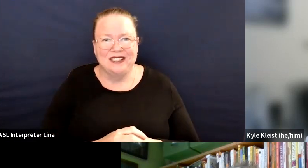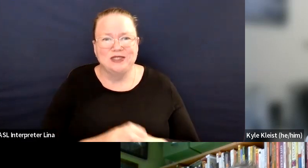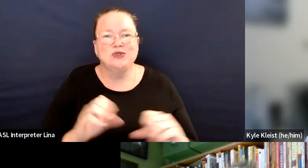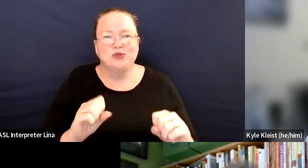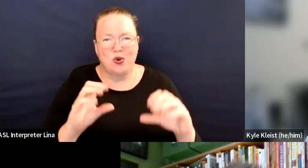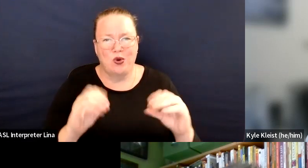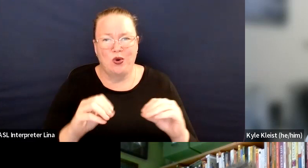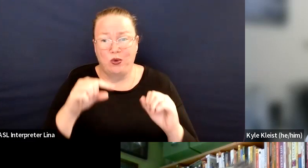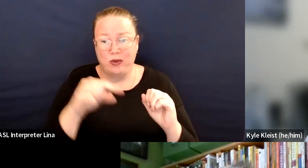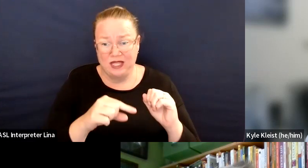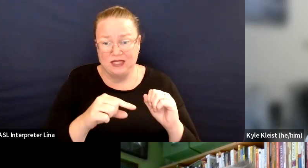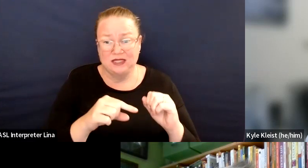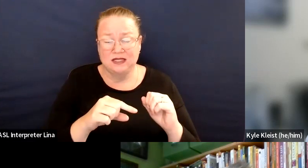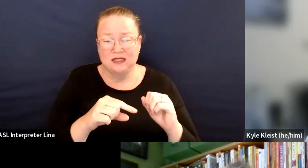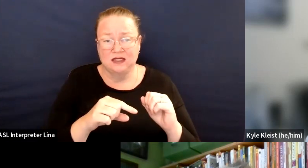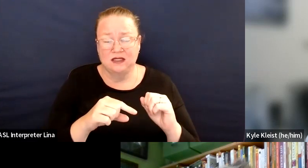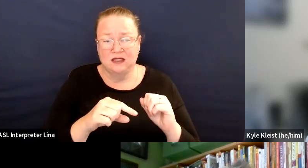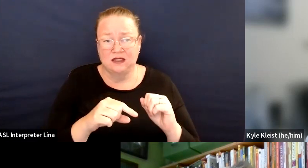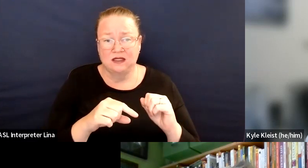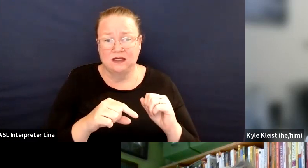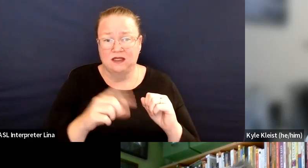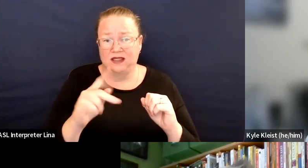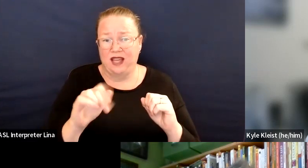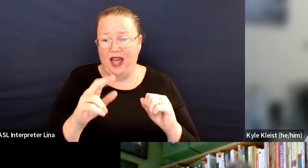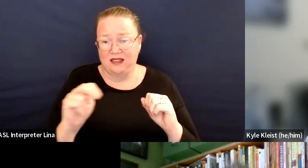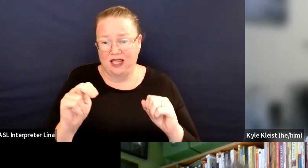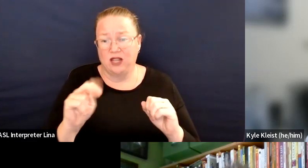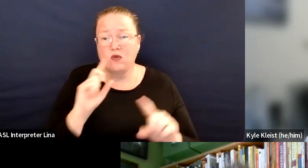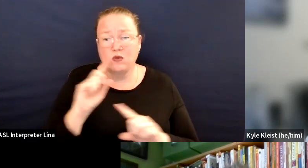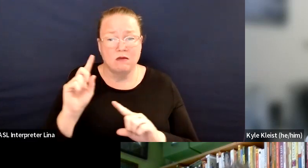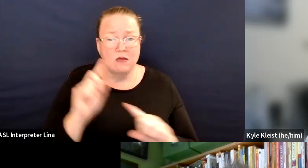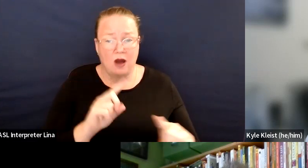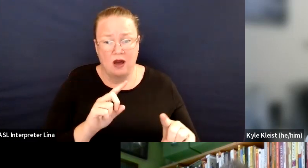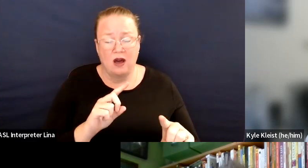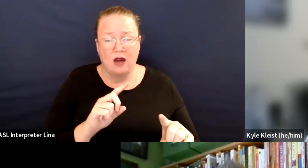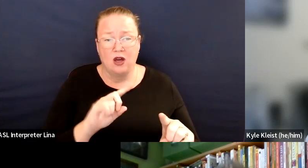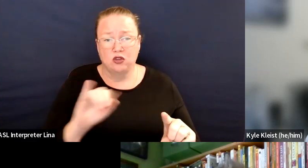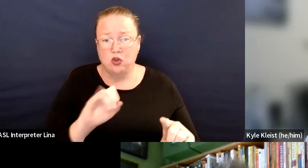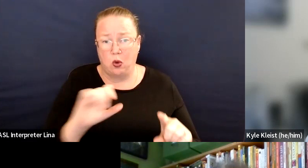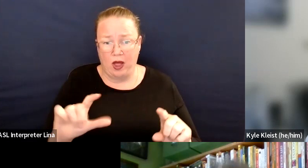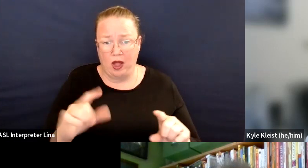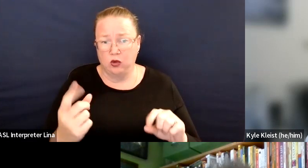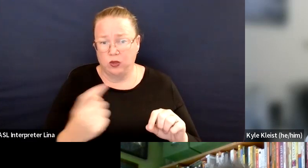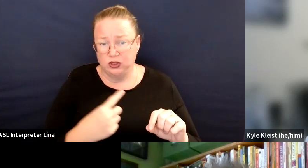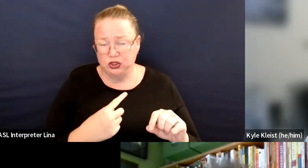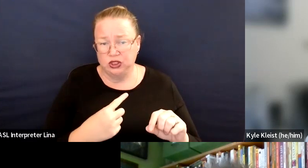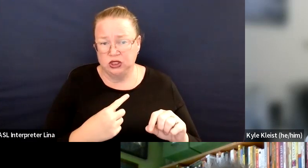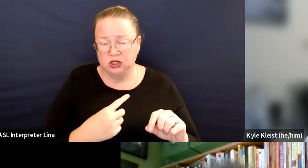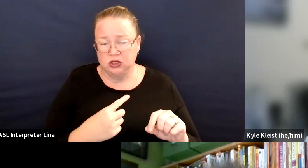So this is Caitlin responding to Joel's